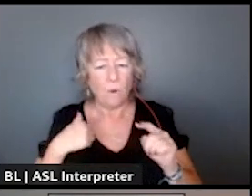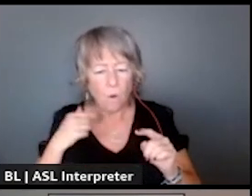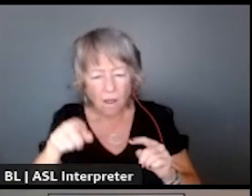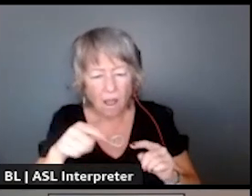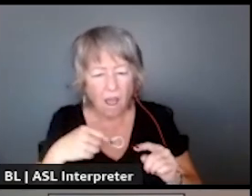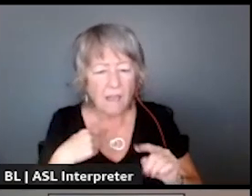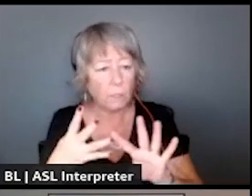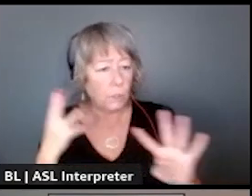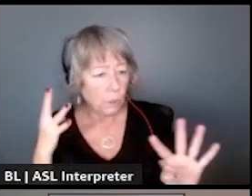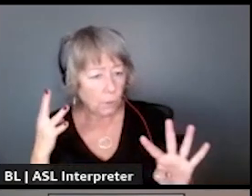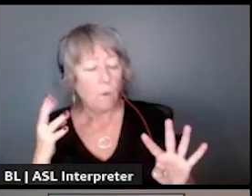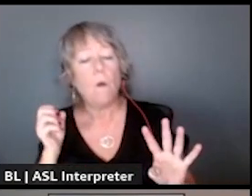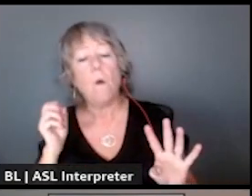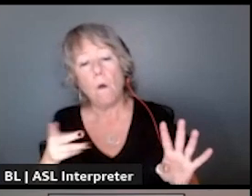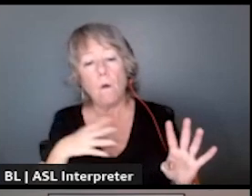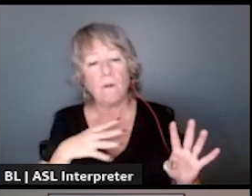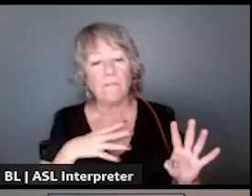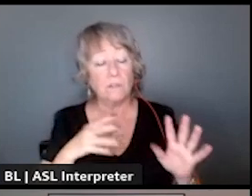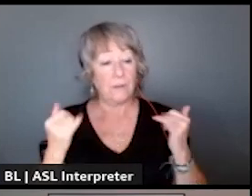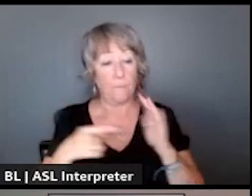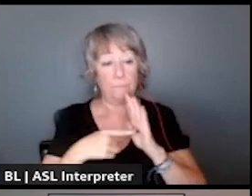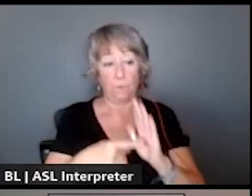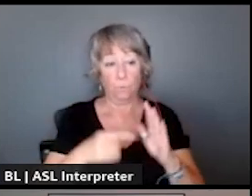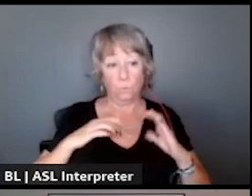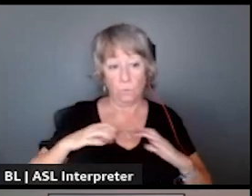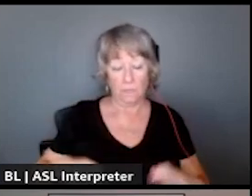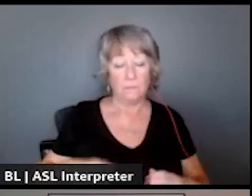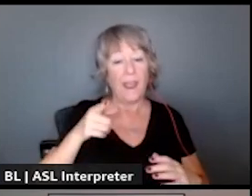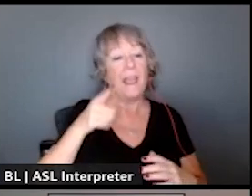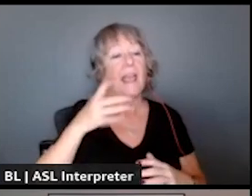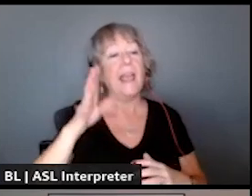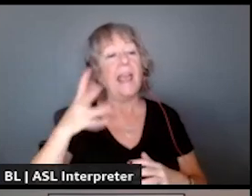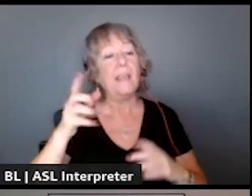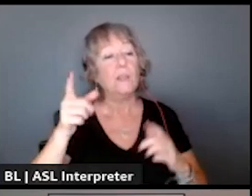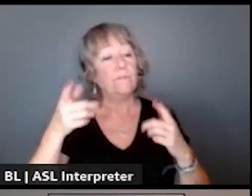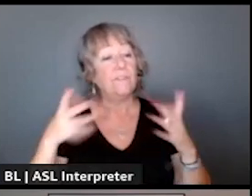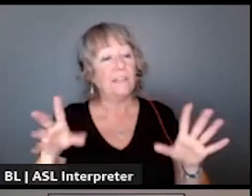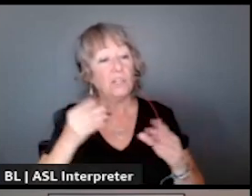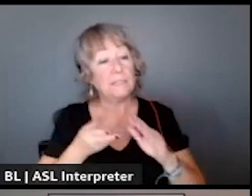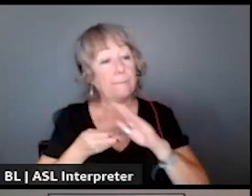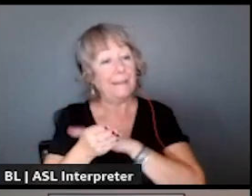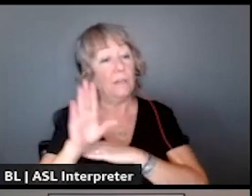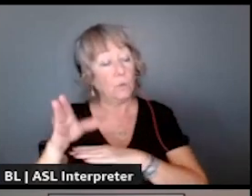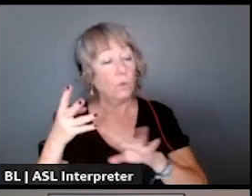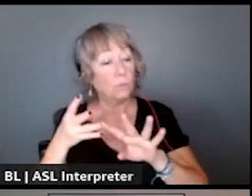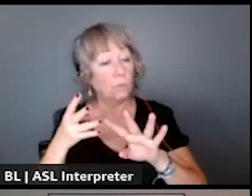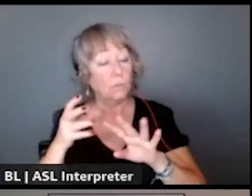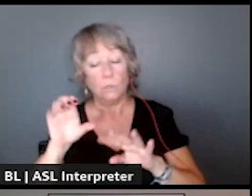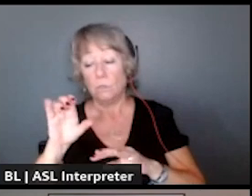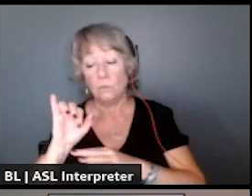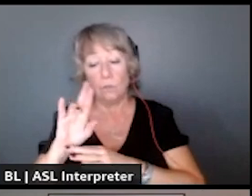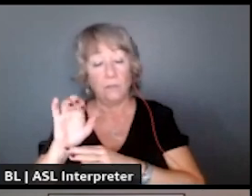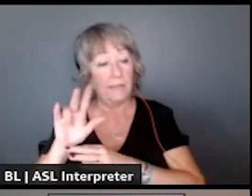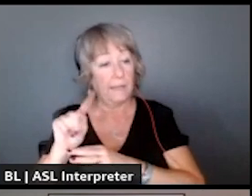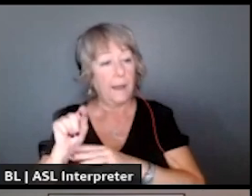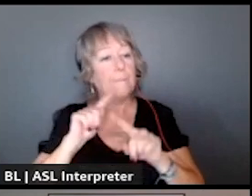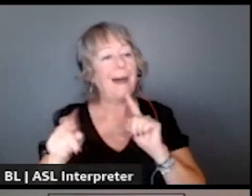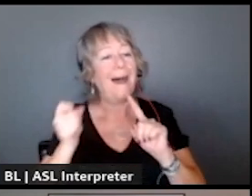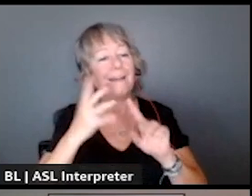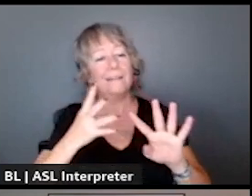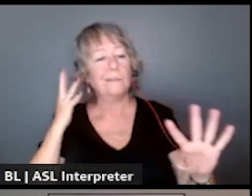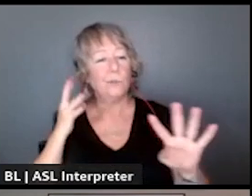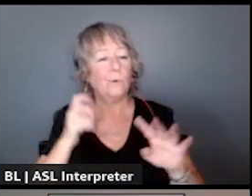located, and additional information about it. The interesting thing to note is these are finite resources. So similar to how you can just